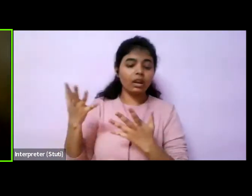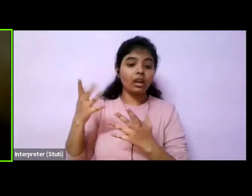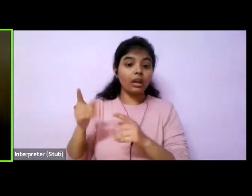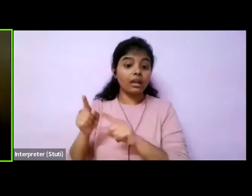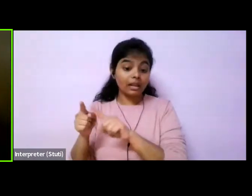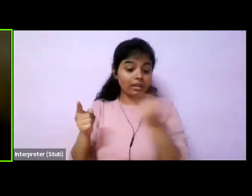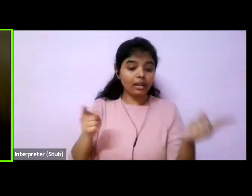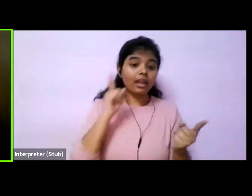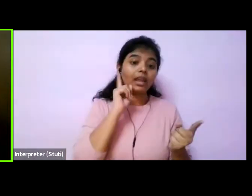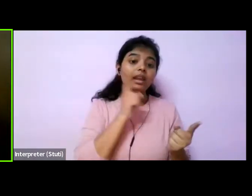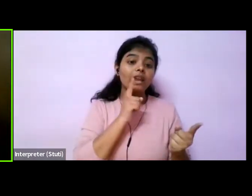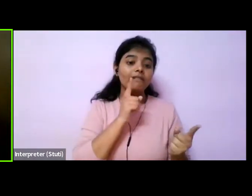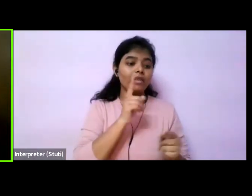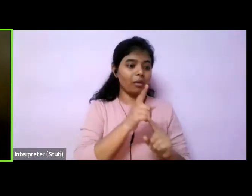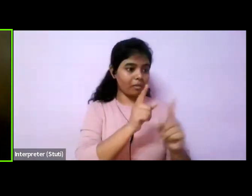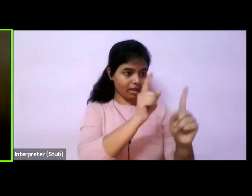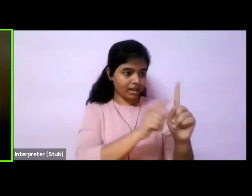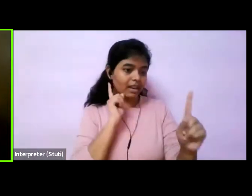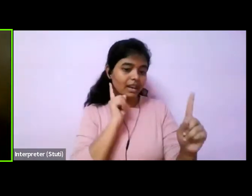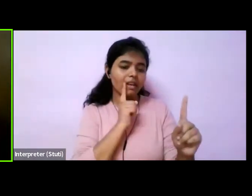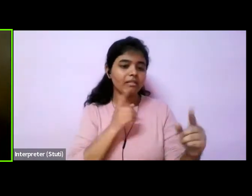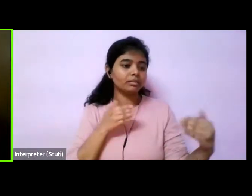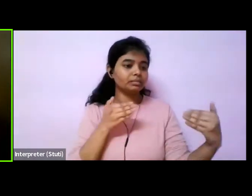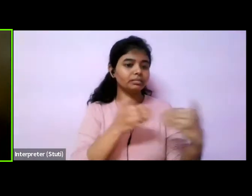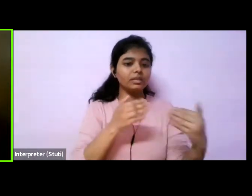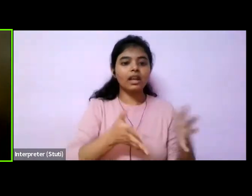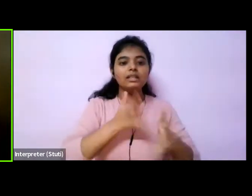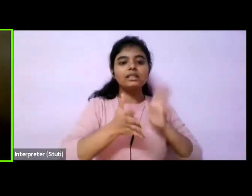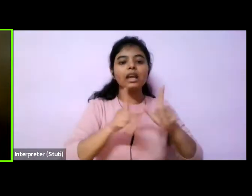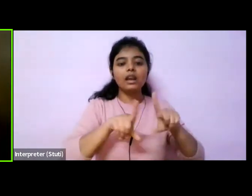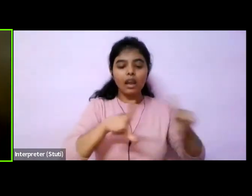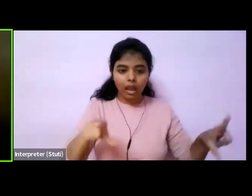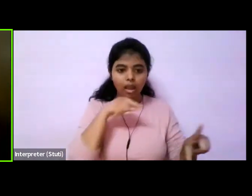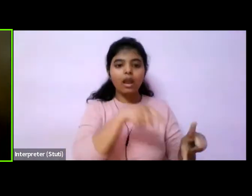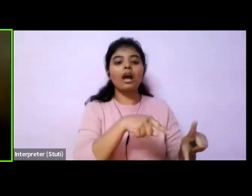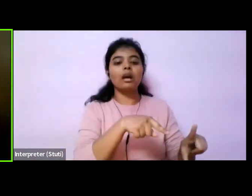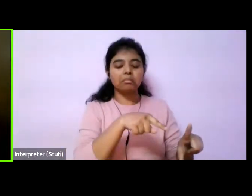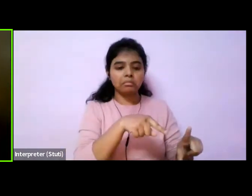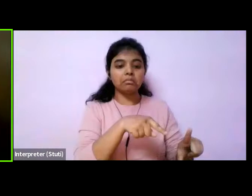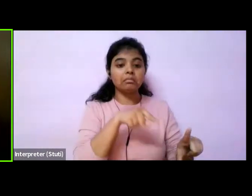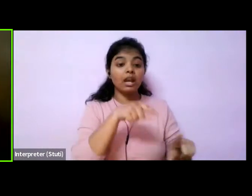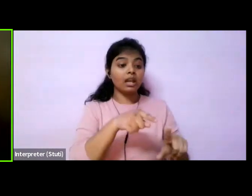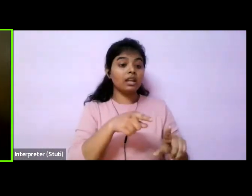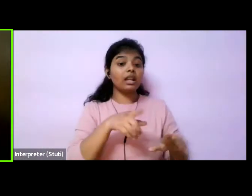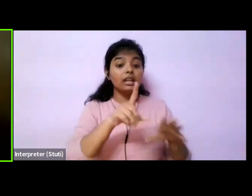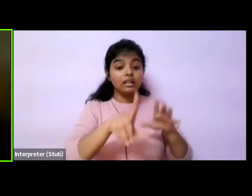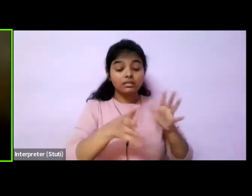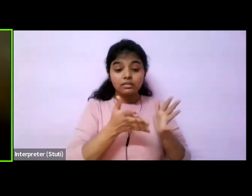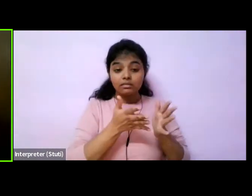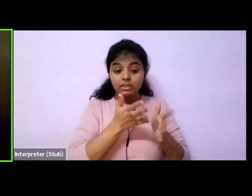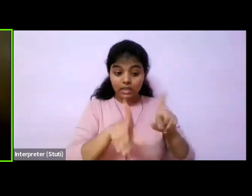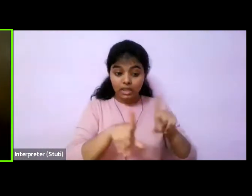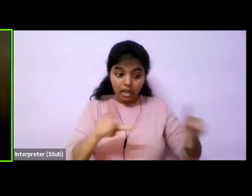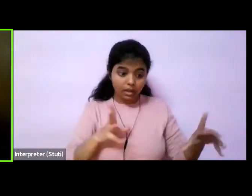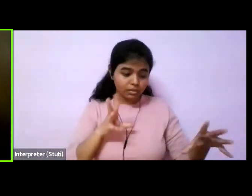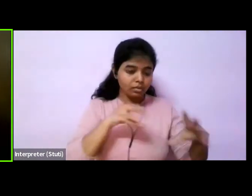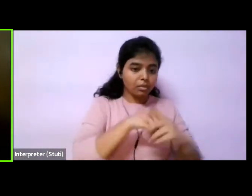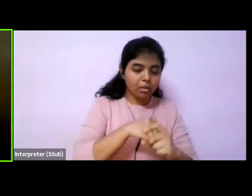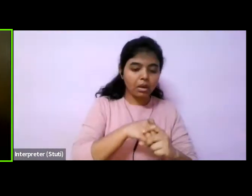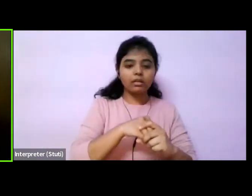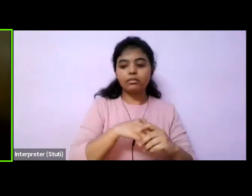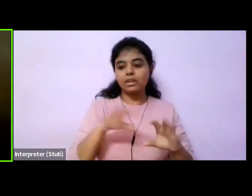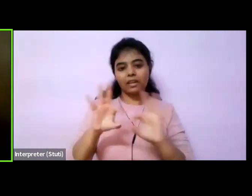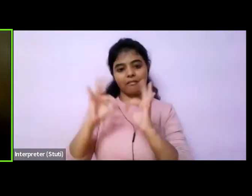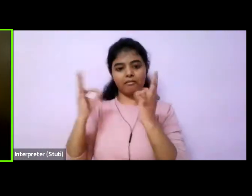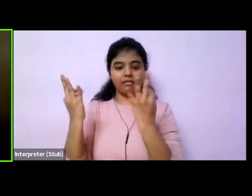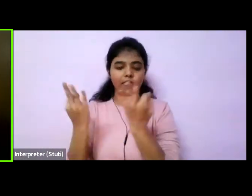and inducts them into deaf sociality. More often than not, taking a deaf turn entails disorienting oneself from